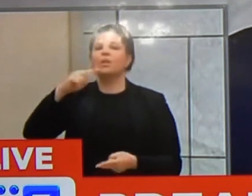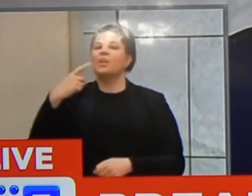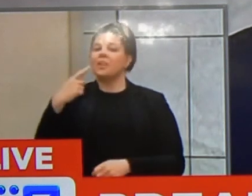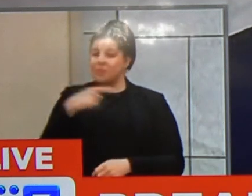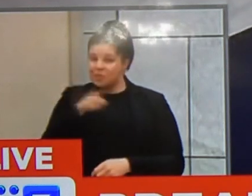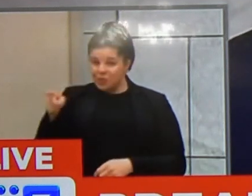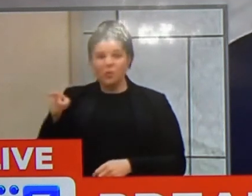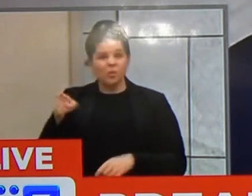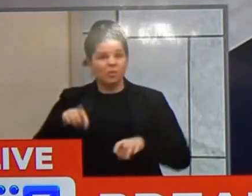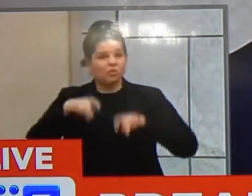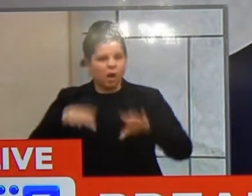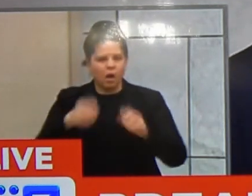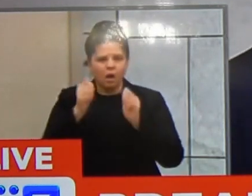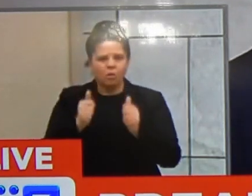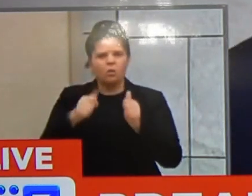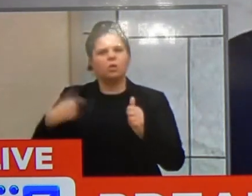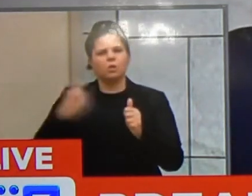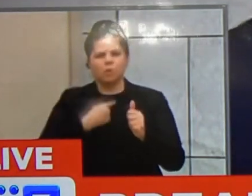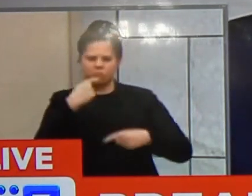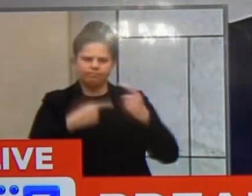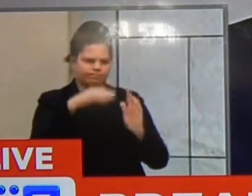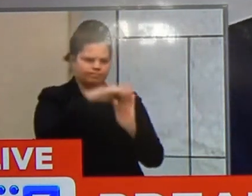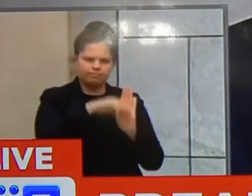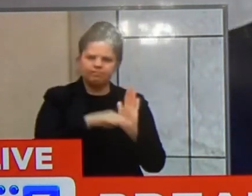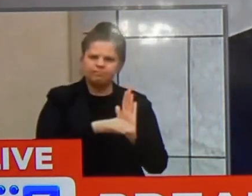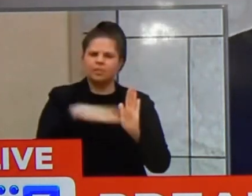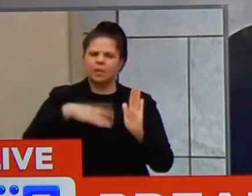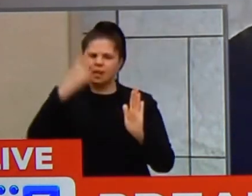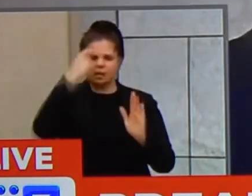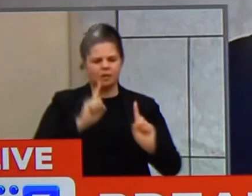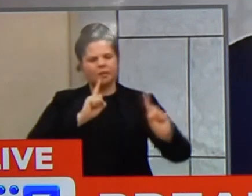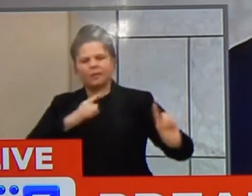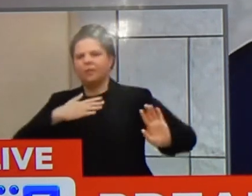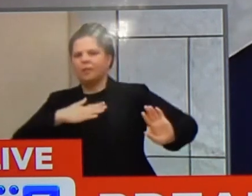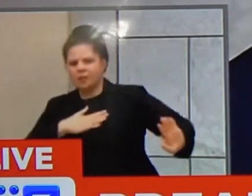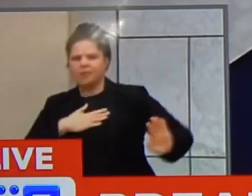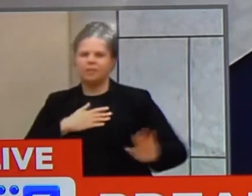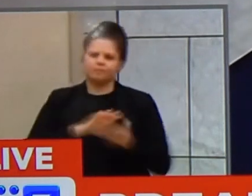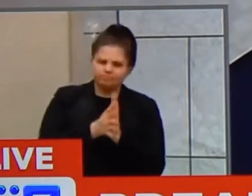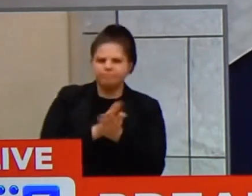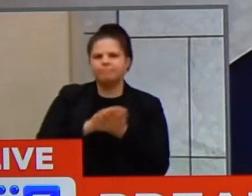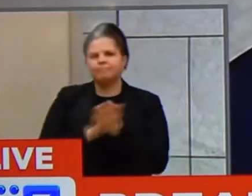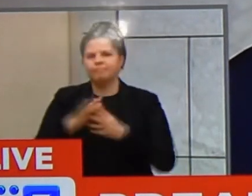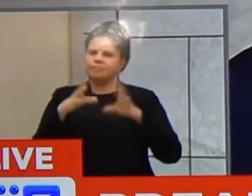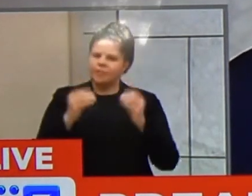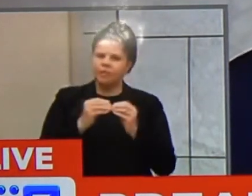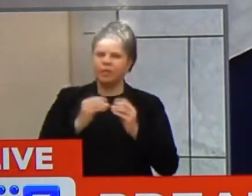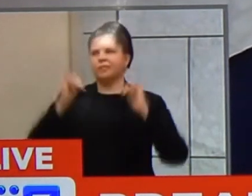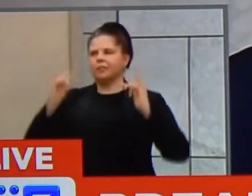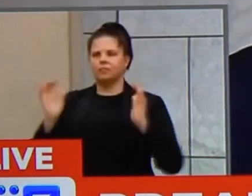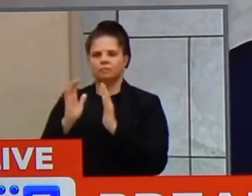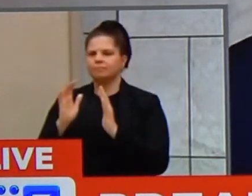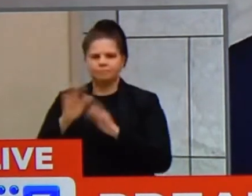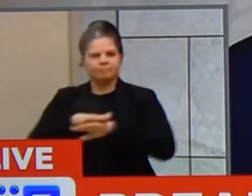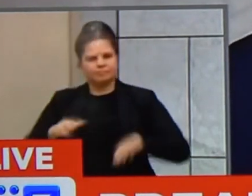and supporting the very sensible measures that have been put in place all around the country by the state and territory governments. But we must